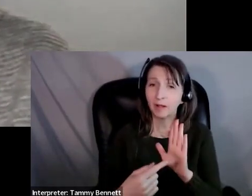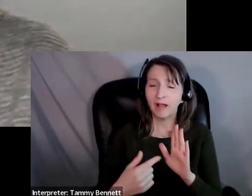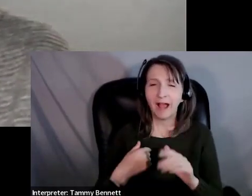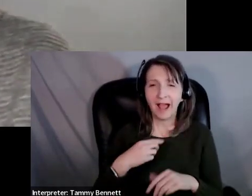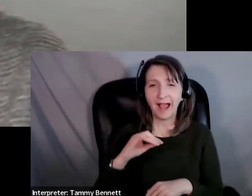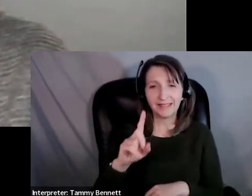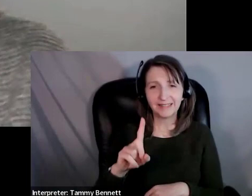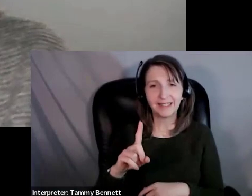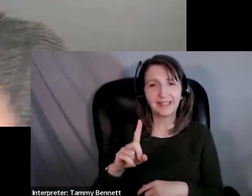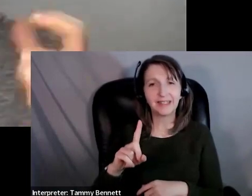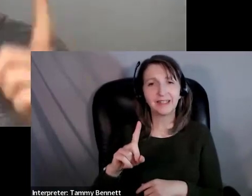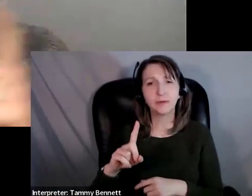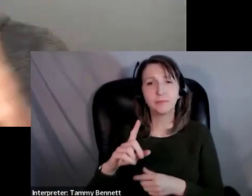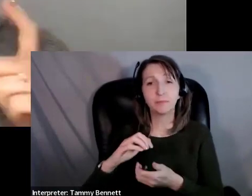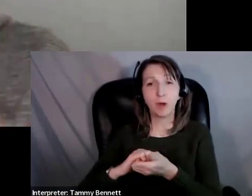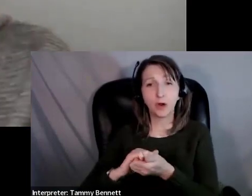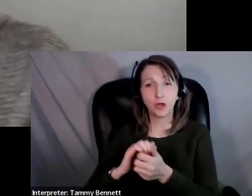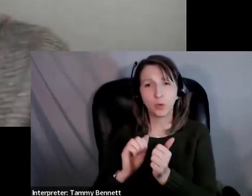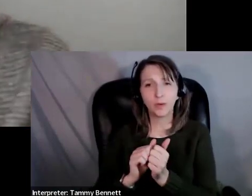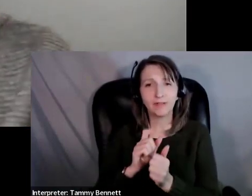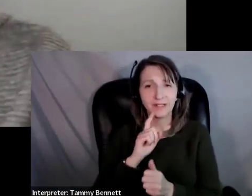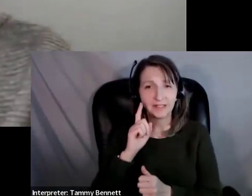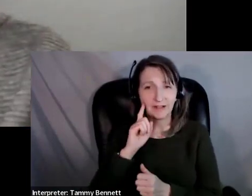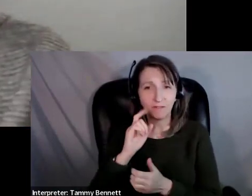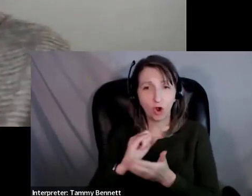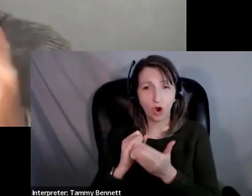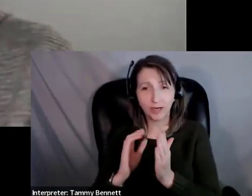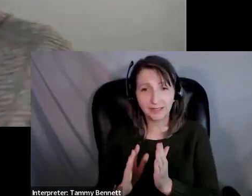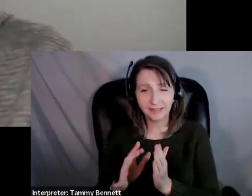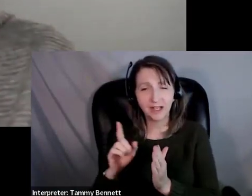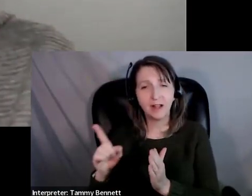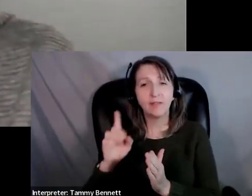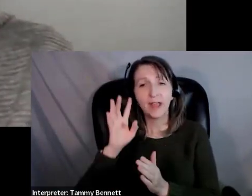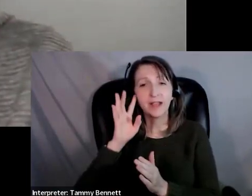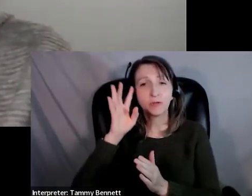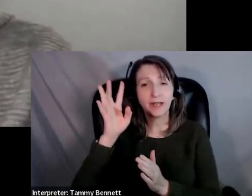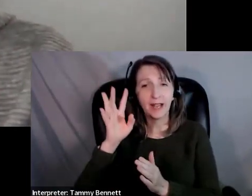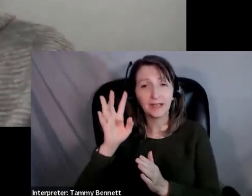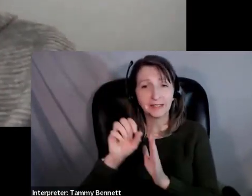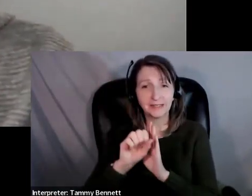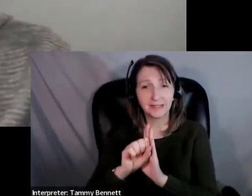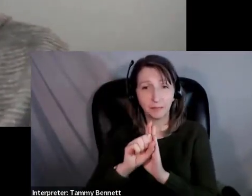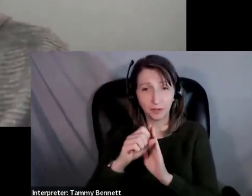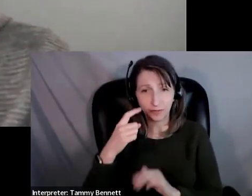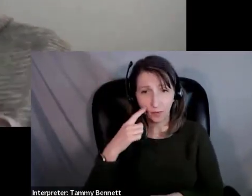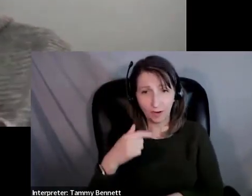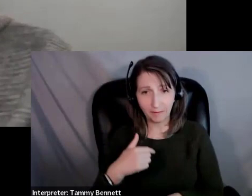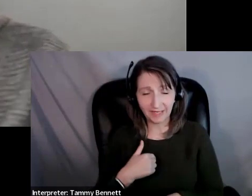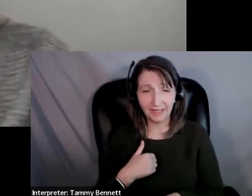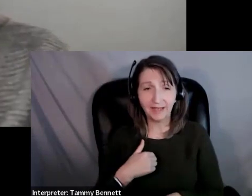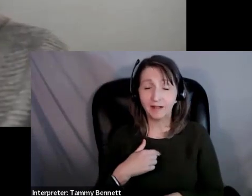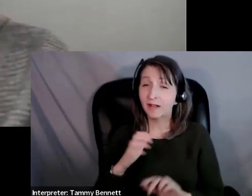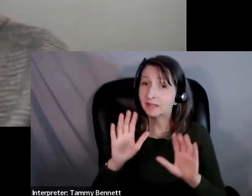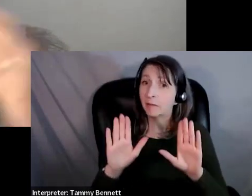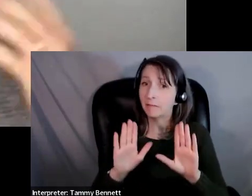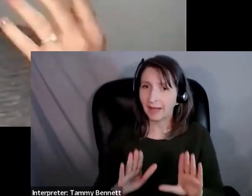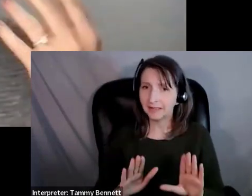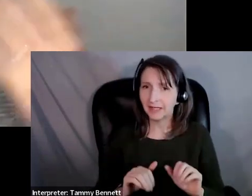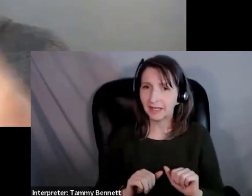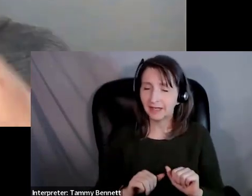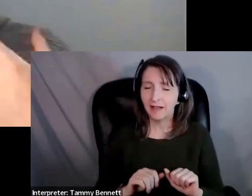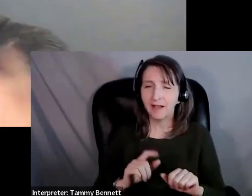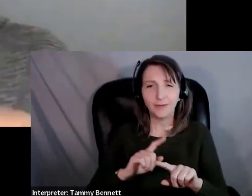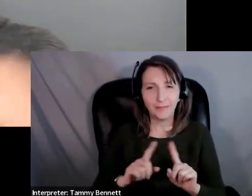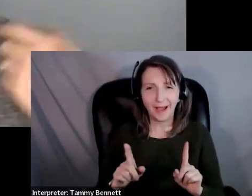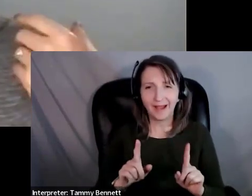with different deaf artists who then will create symbols for me, um, which is really amazing. Yes, it is kind of costly, but there are a lot of deaf artists who are